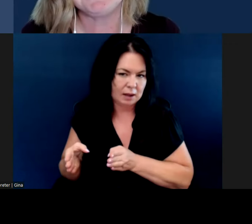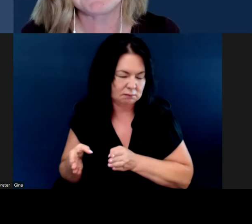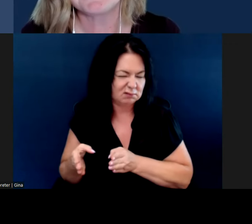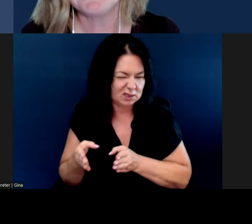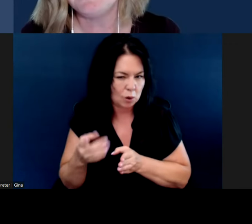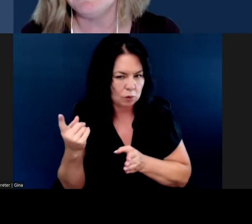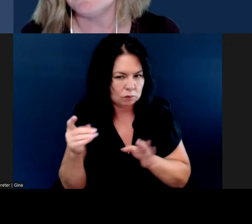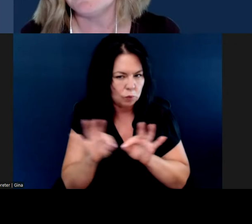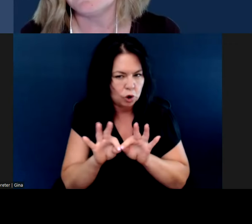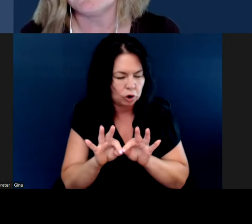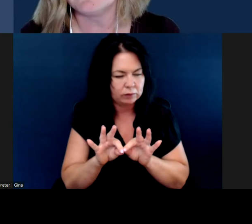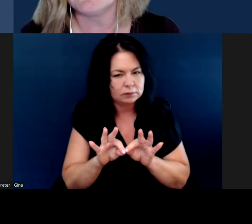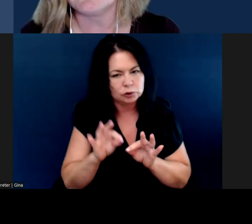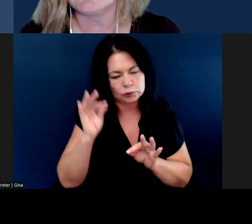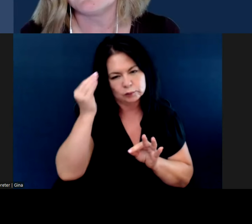there.